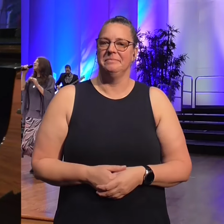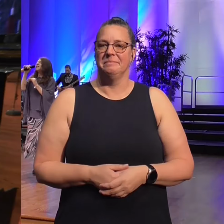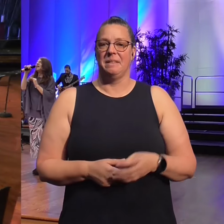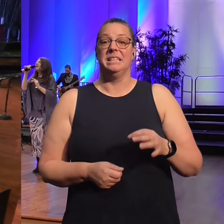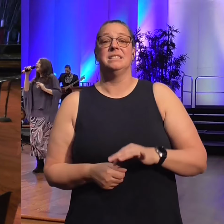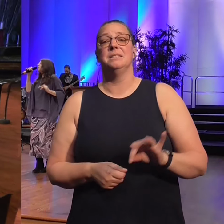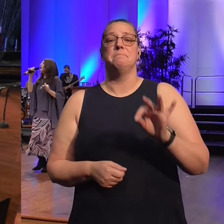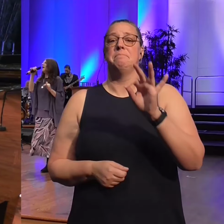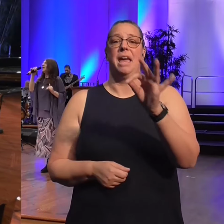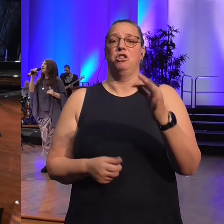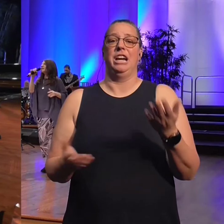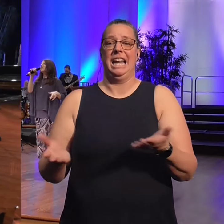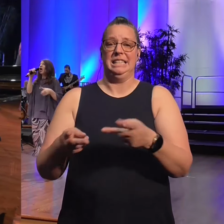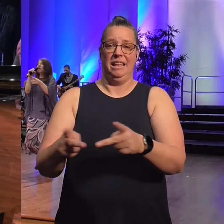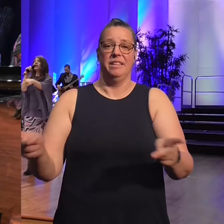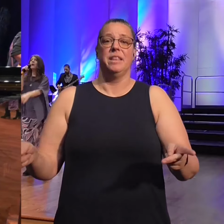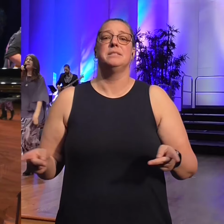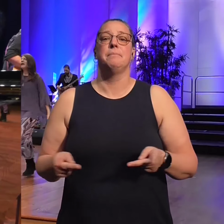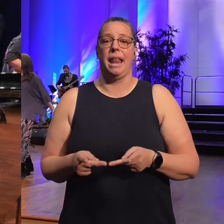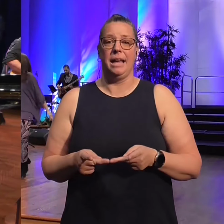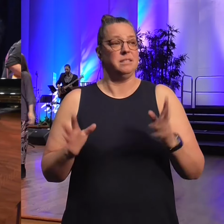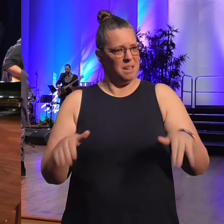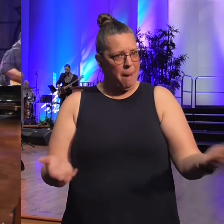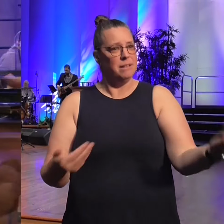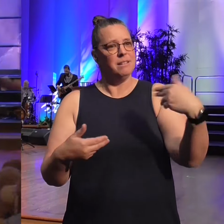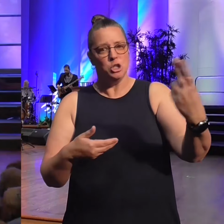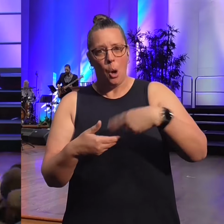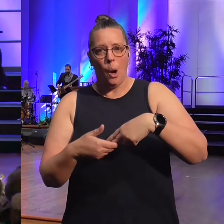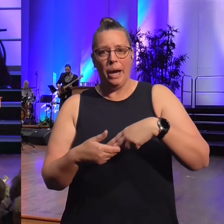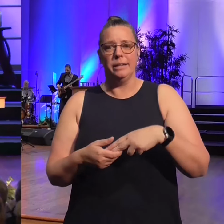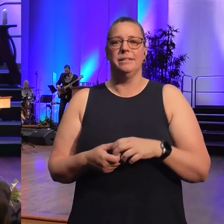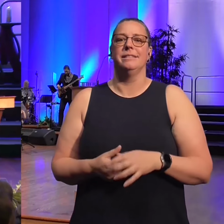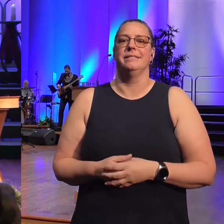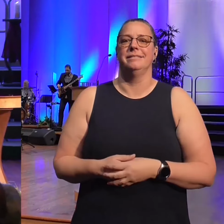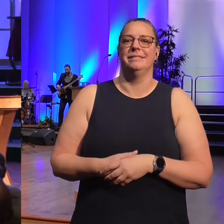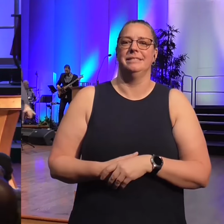Spirit is in this place as you and me. Oh,